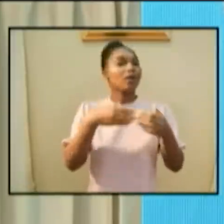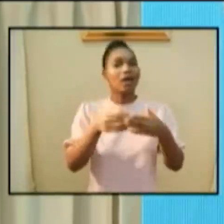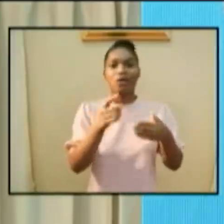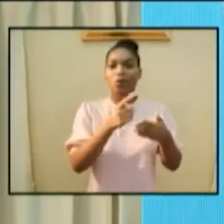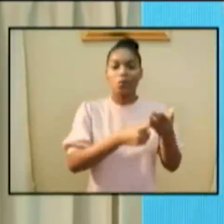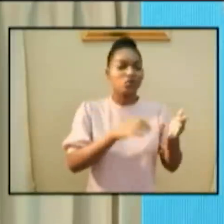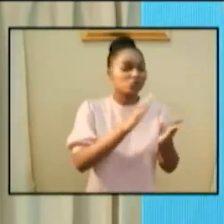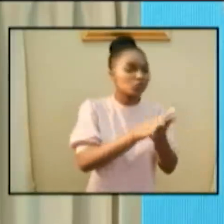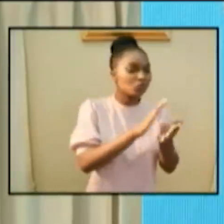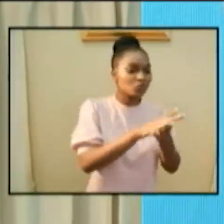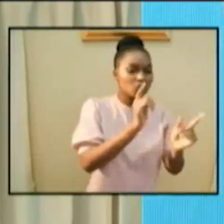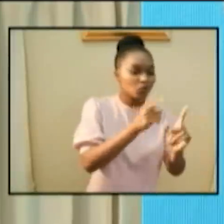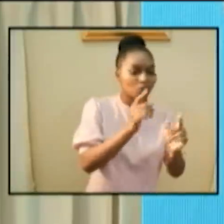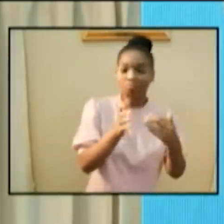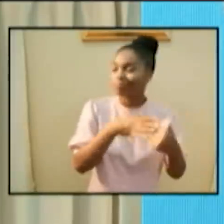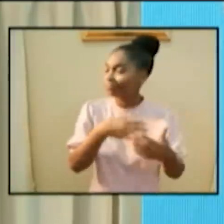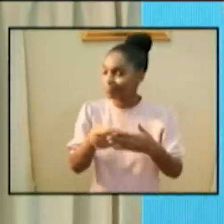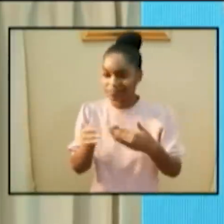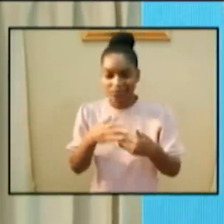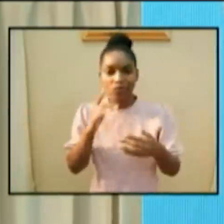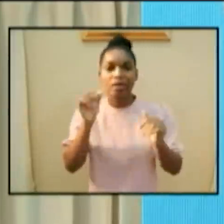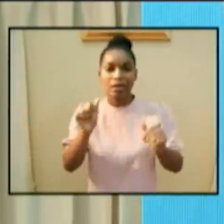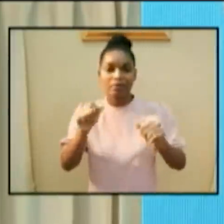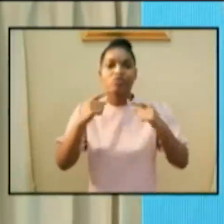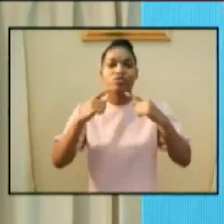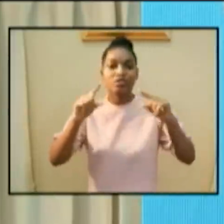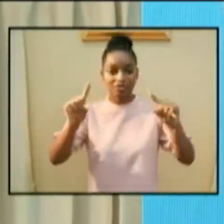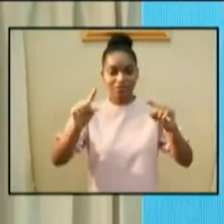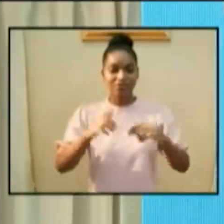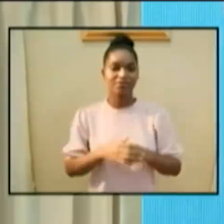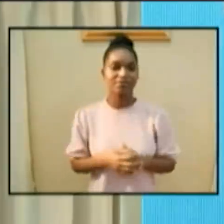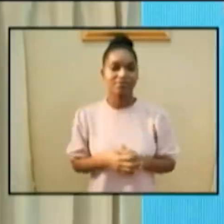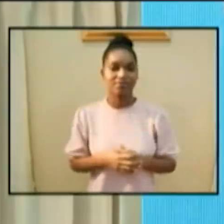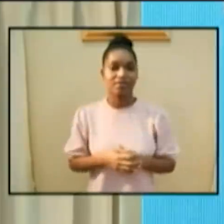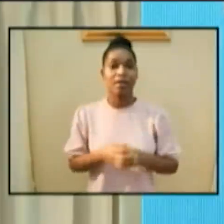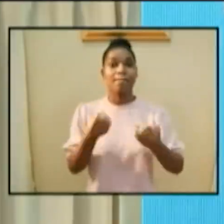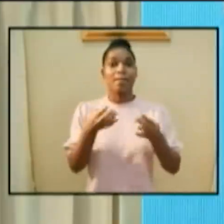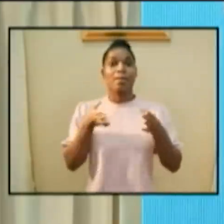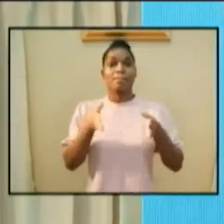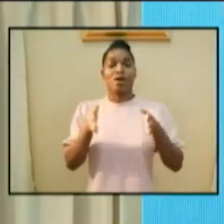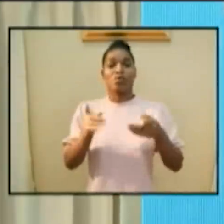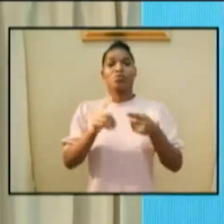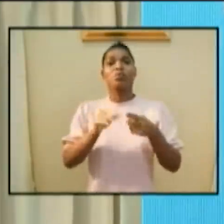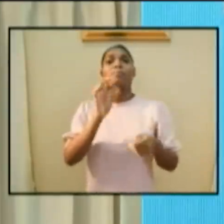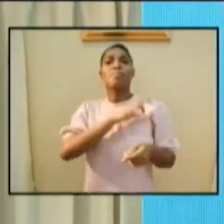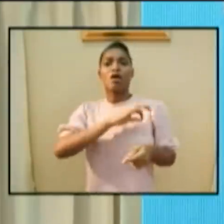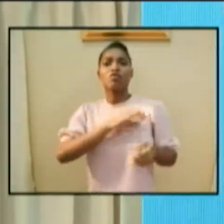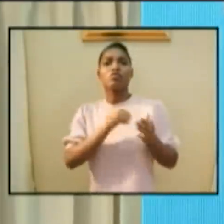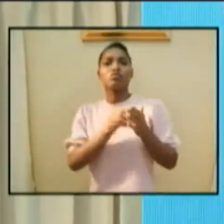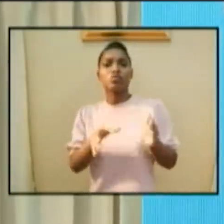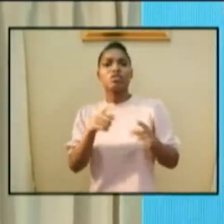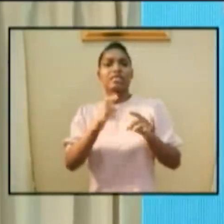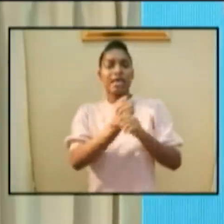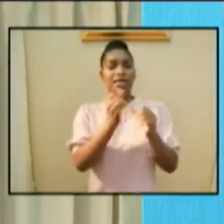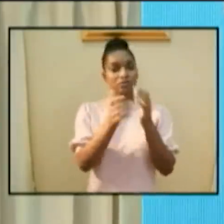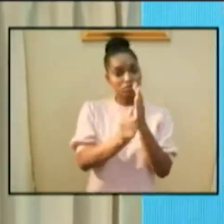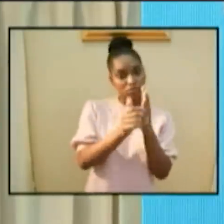attend, create multiple pathways that better facilitate students in attaining the